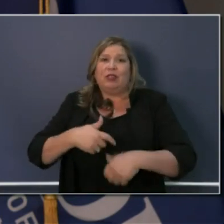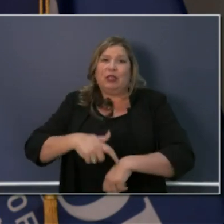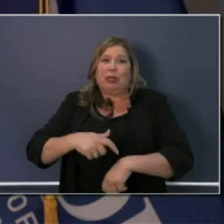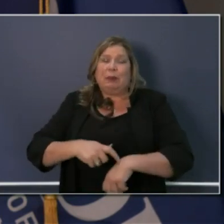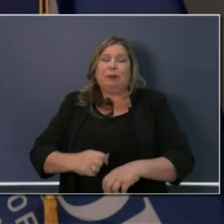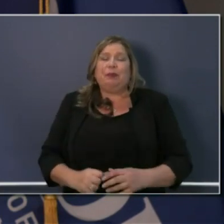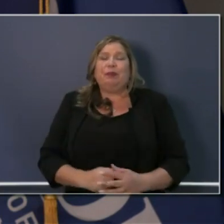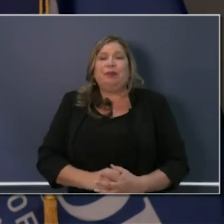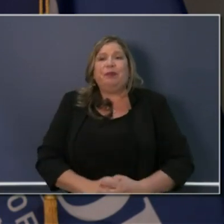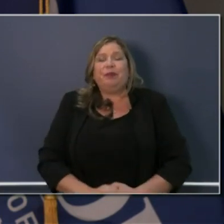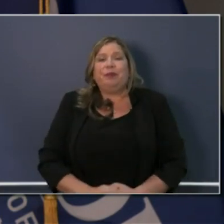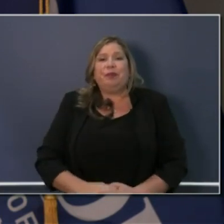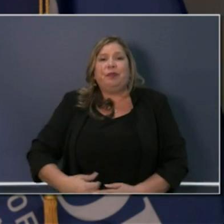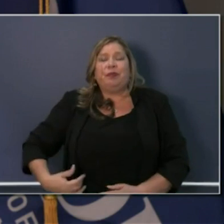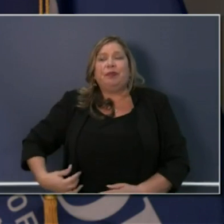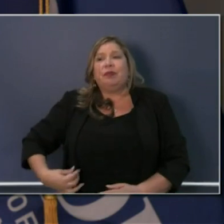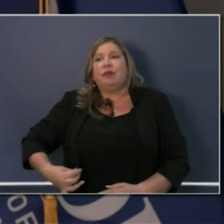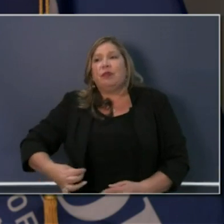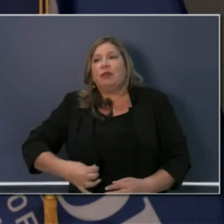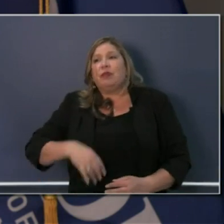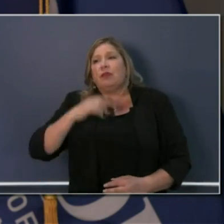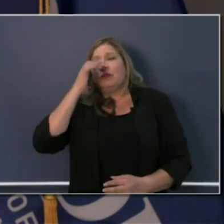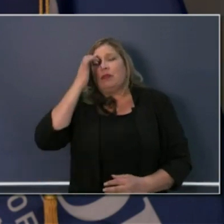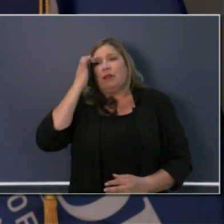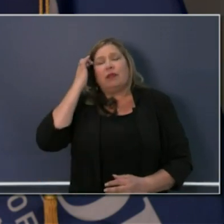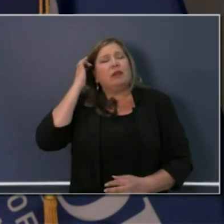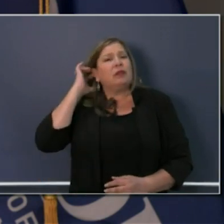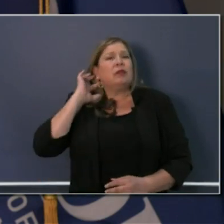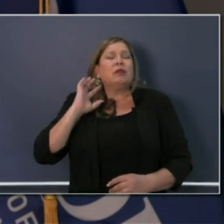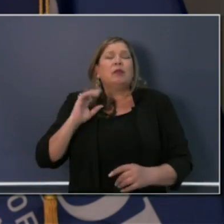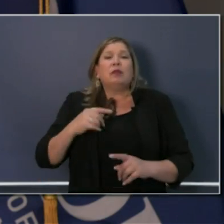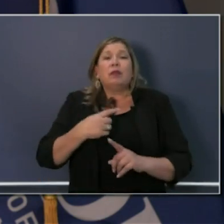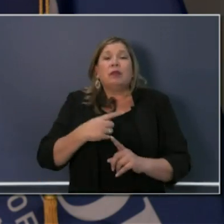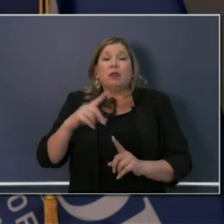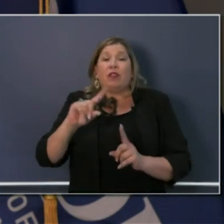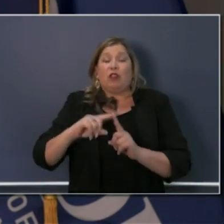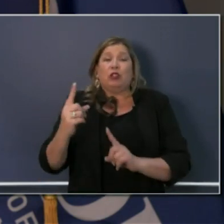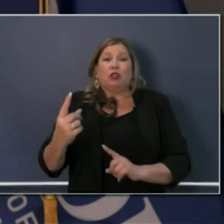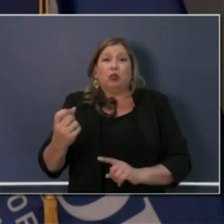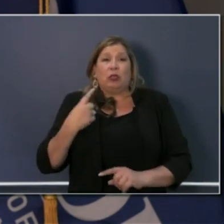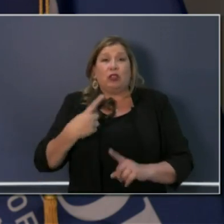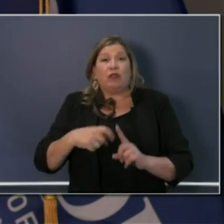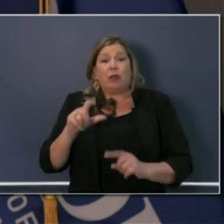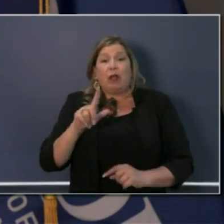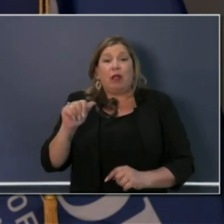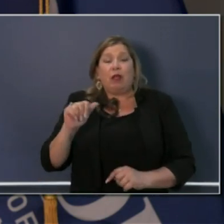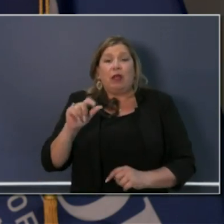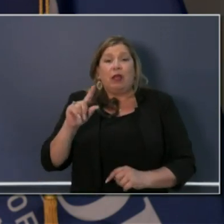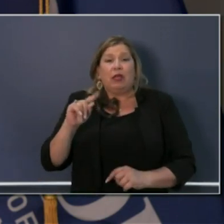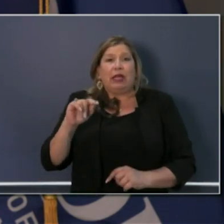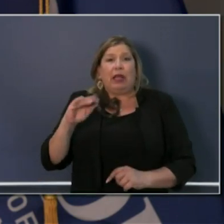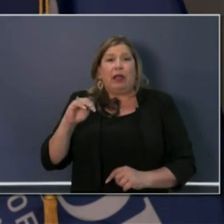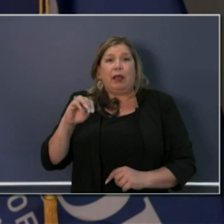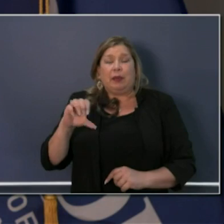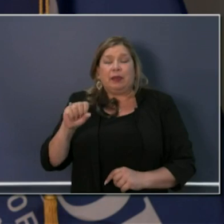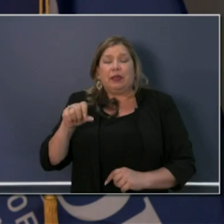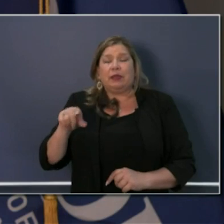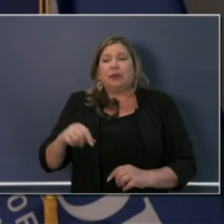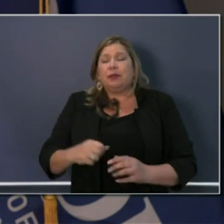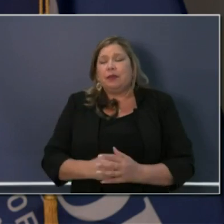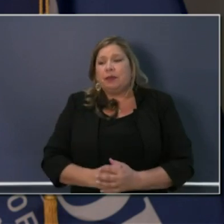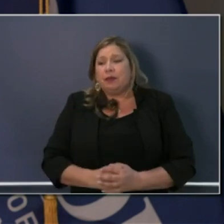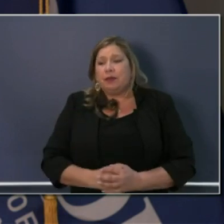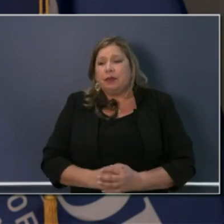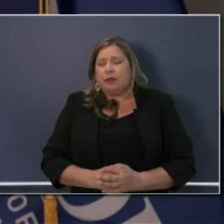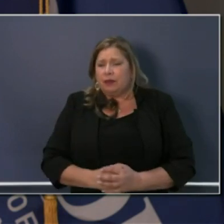We have first question from Phil Willen, Los Angeles Times. Make sure we're anticipating where we'll be in a week or two, and